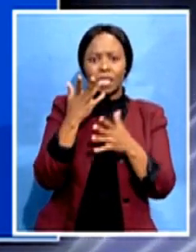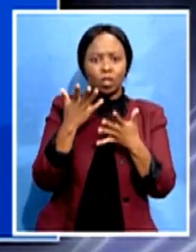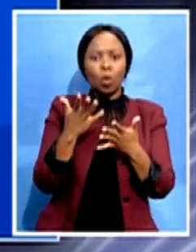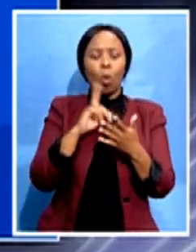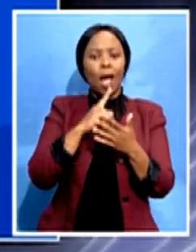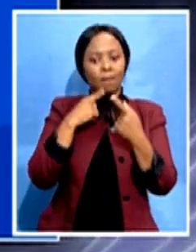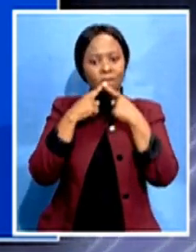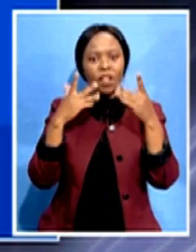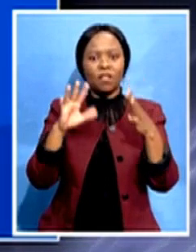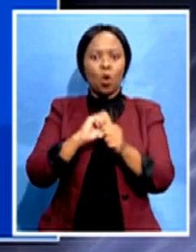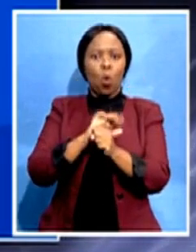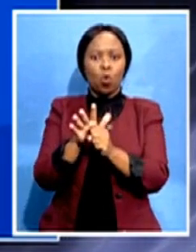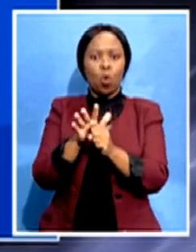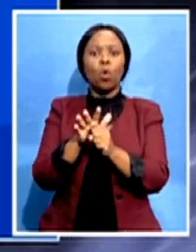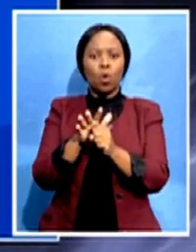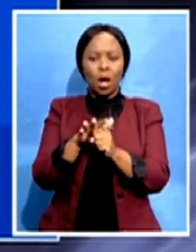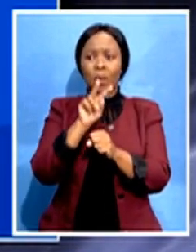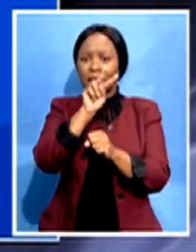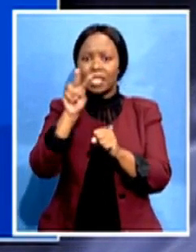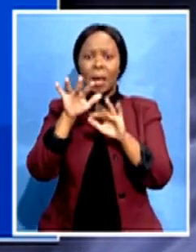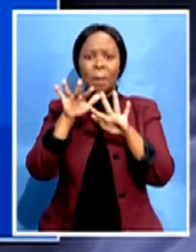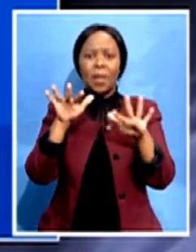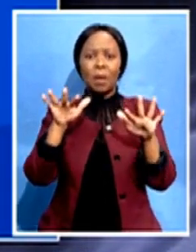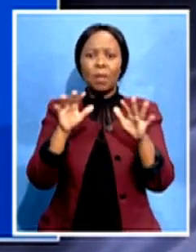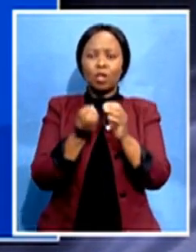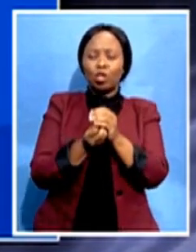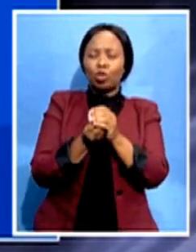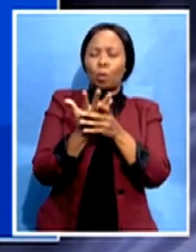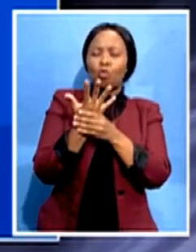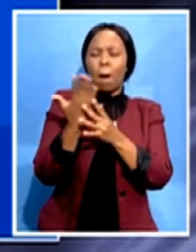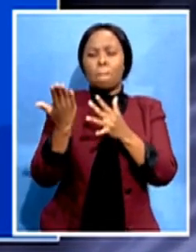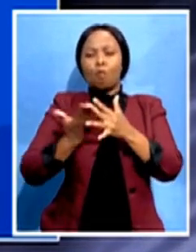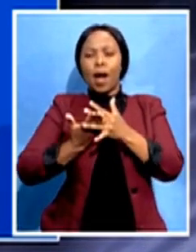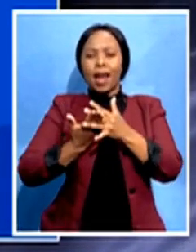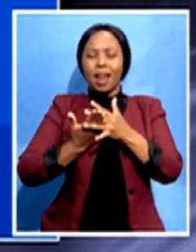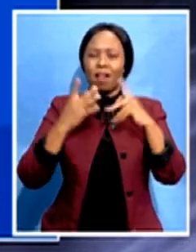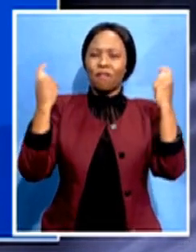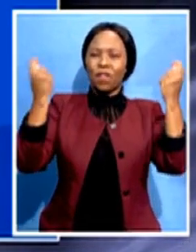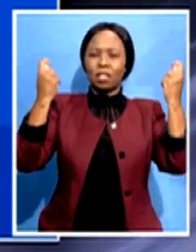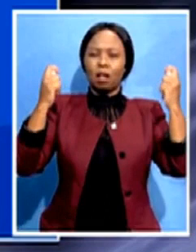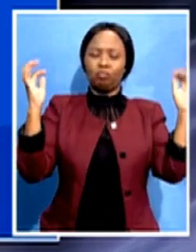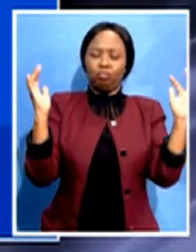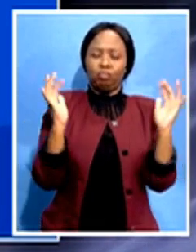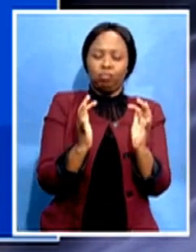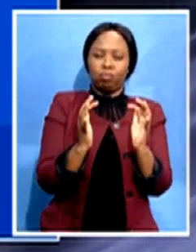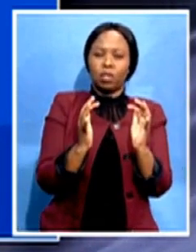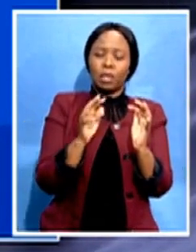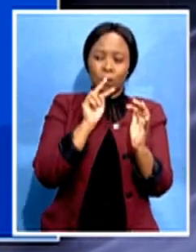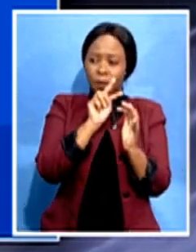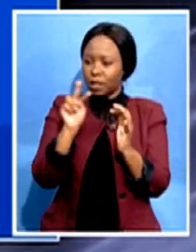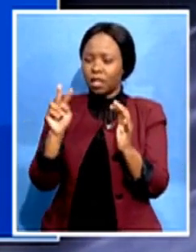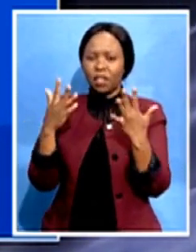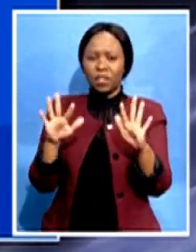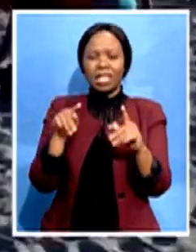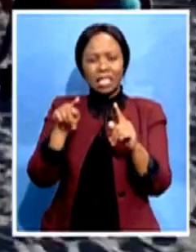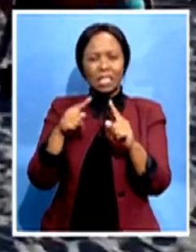people enjoying spring break festivities maskless. This is all in the context of still 50,000